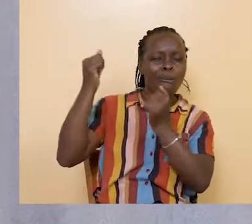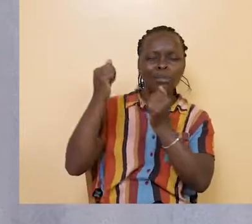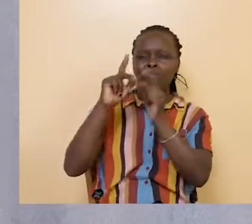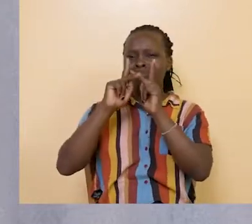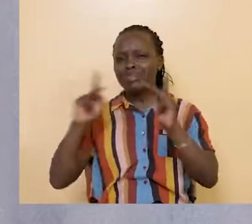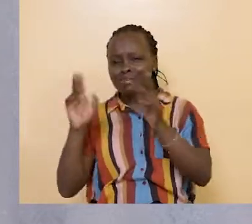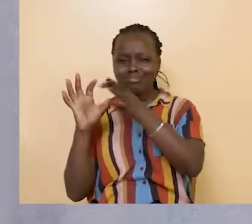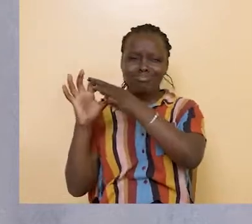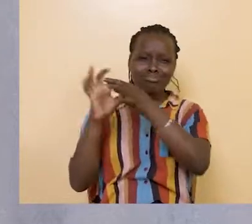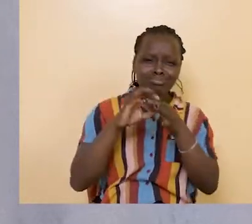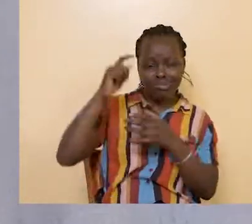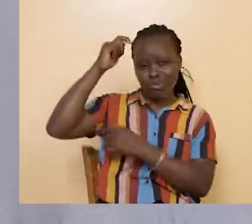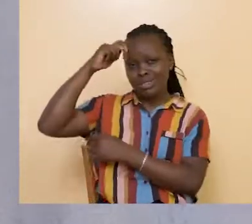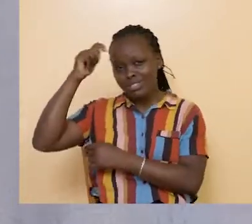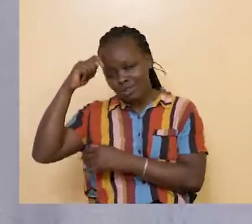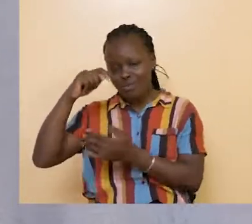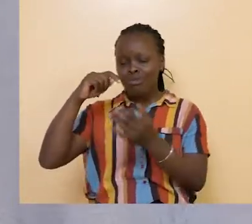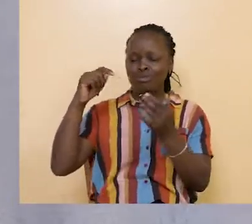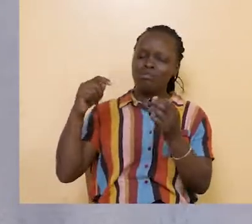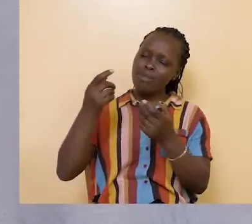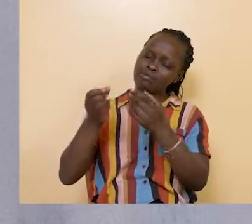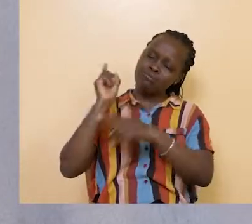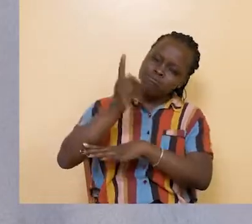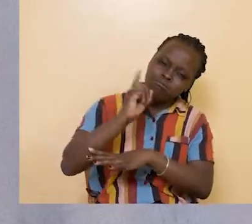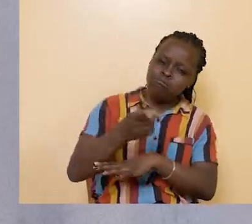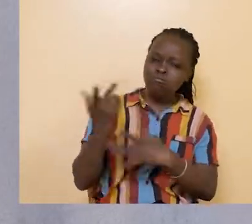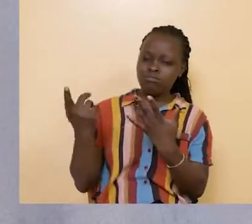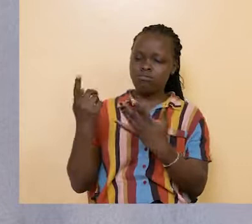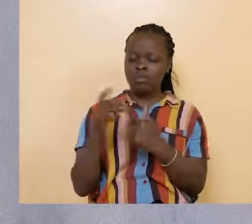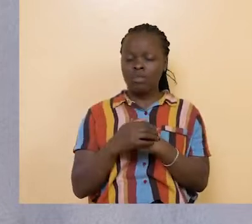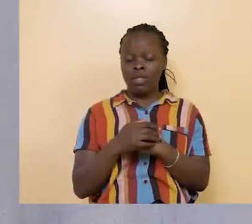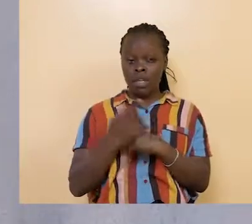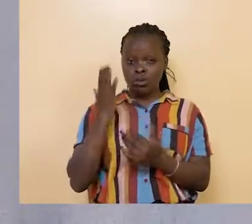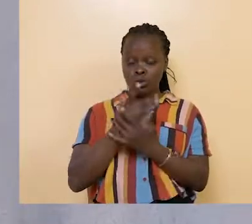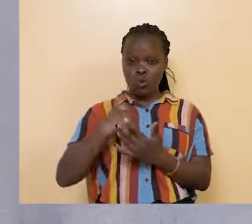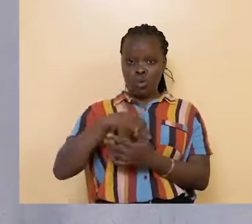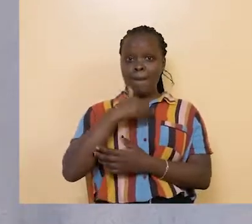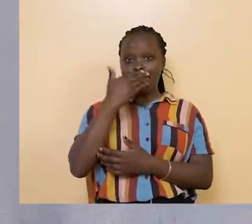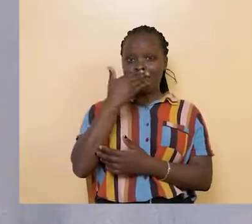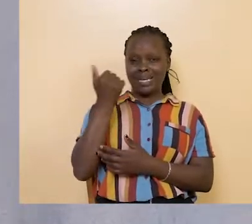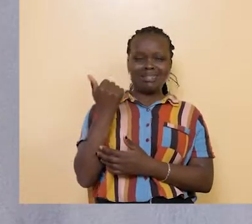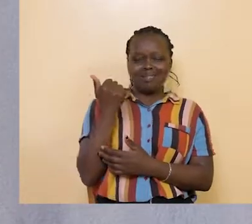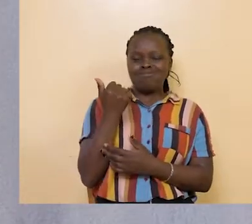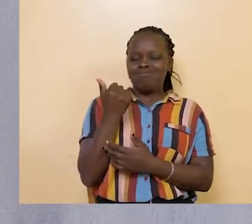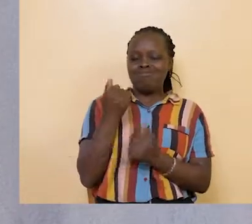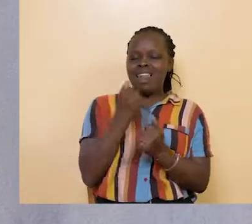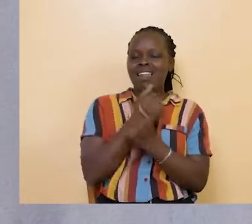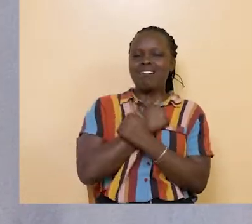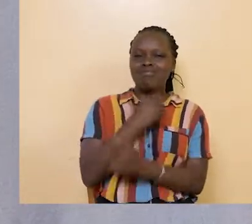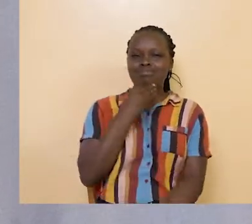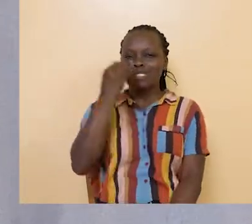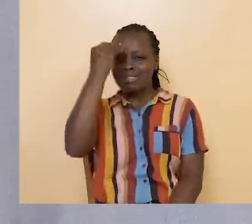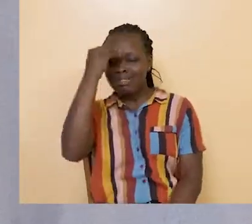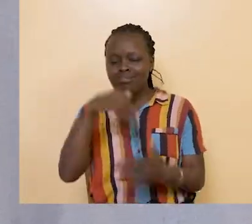peace, unity, wisdom, correction, and instruction. As I said, we are at best superficial in our